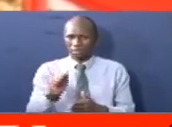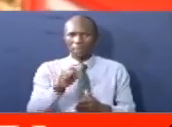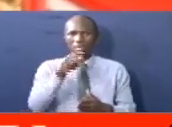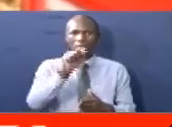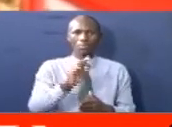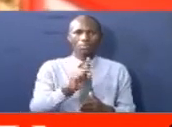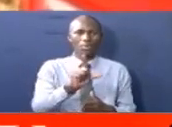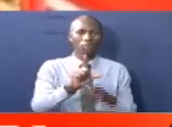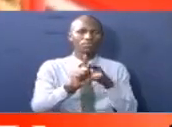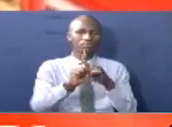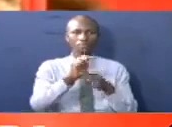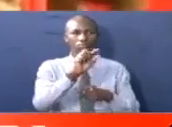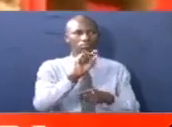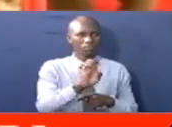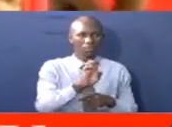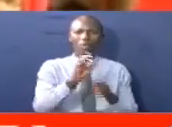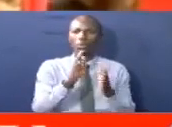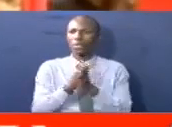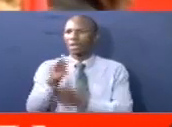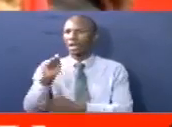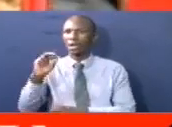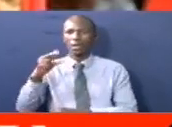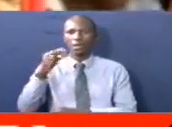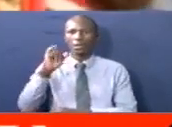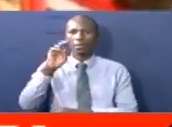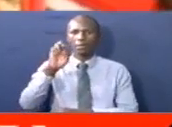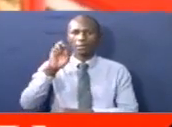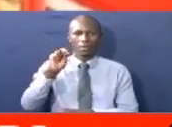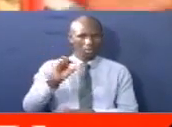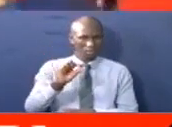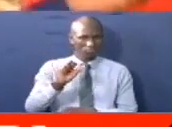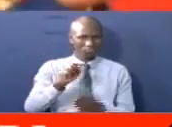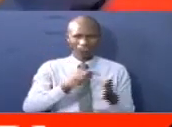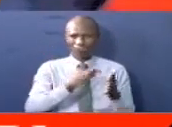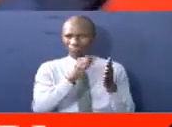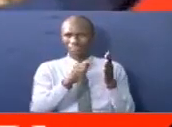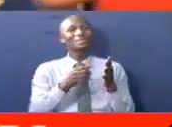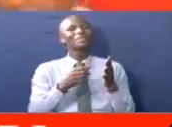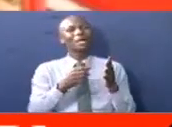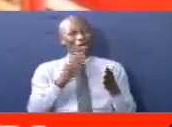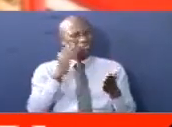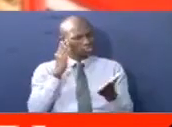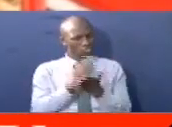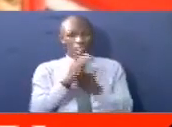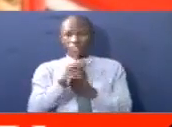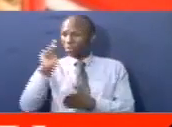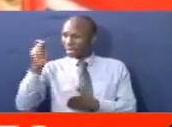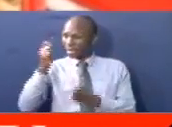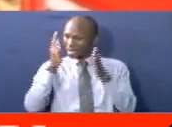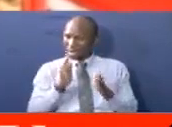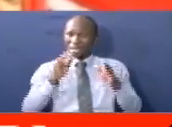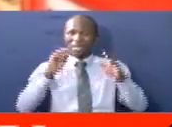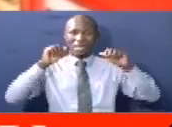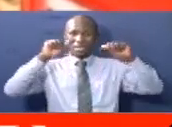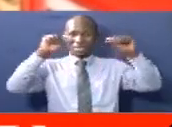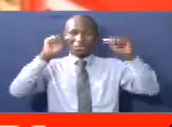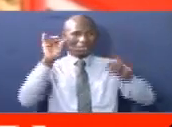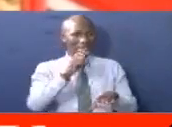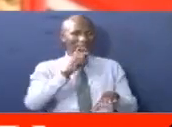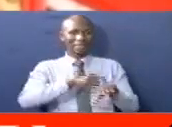Ngei, Achieng Oneko. These were true Kenyan heroes of that time.